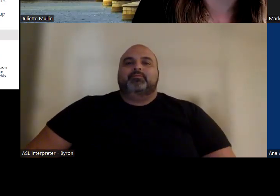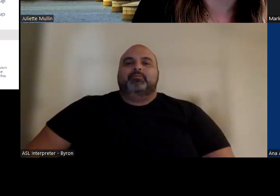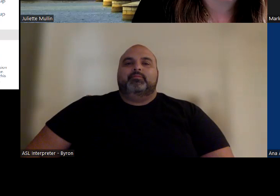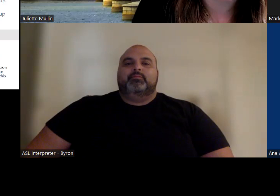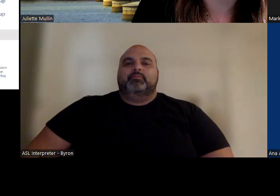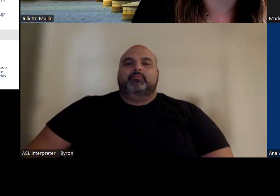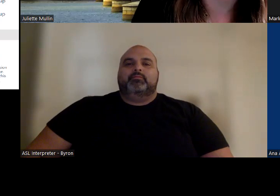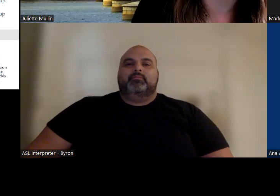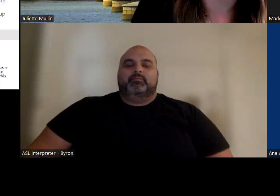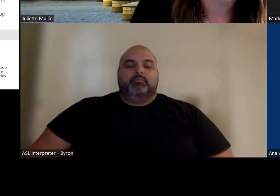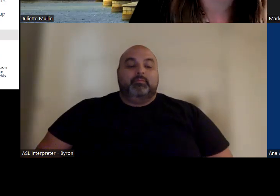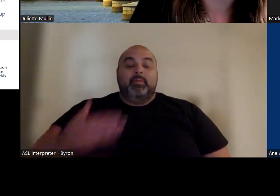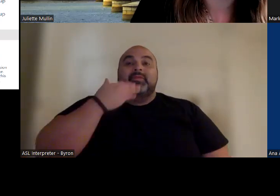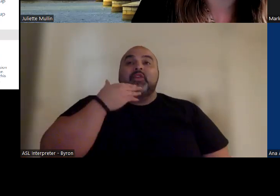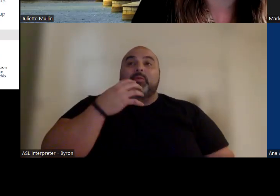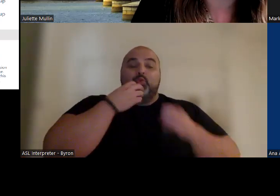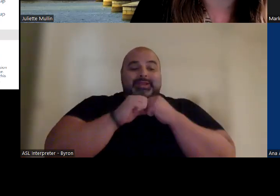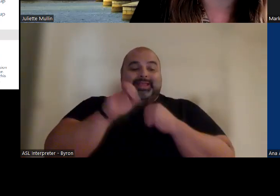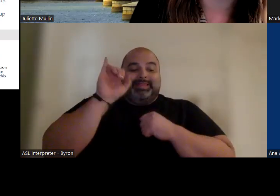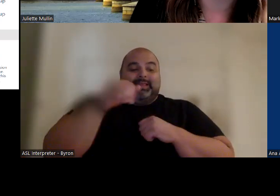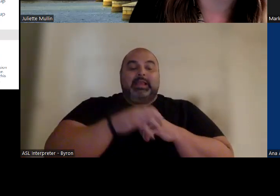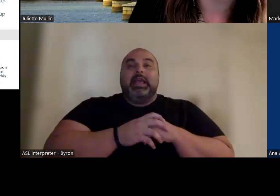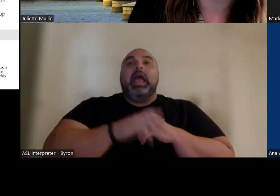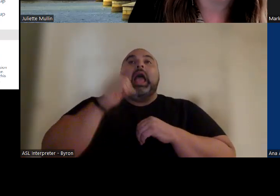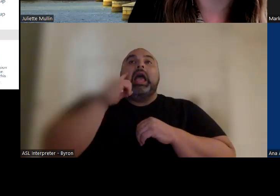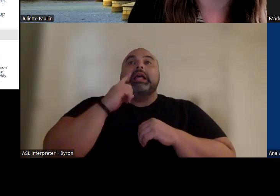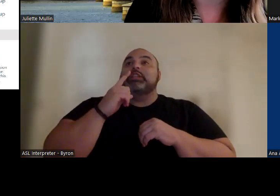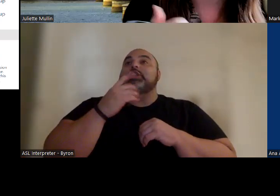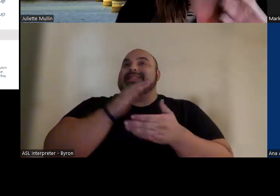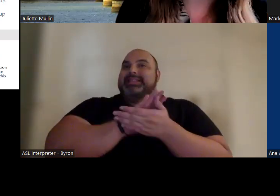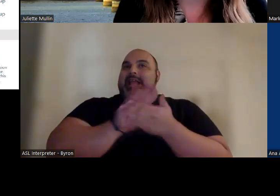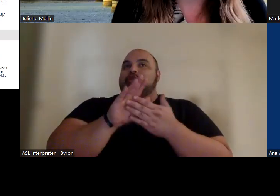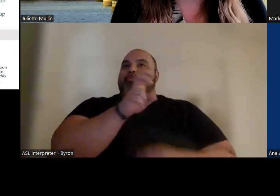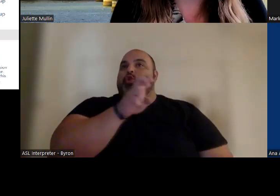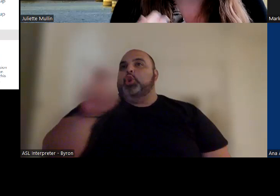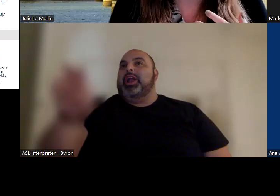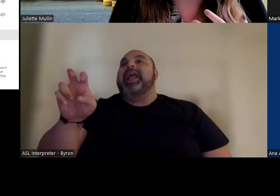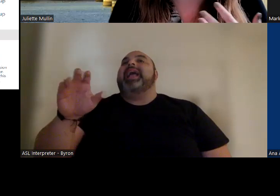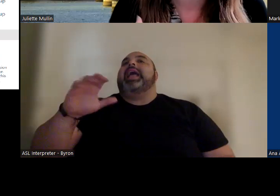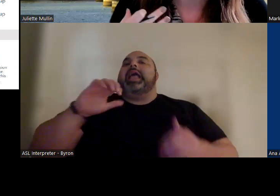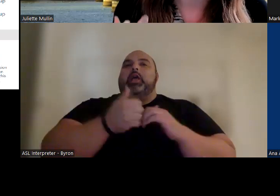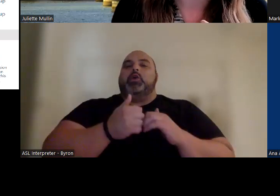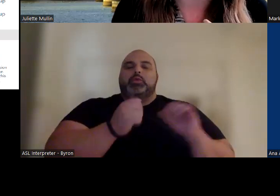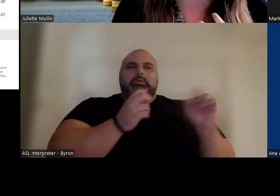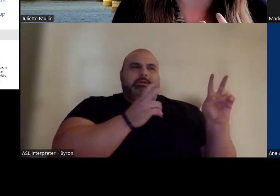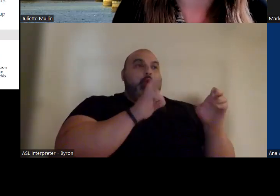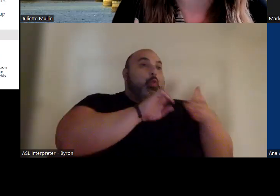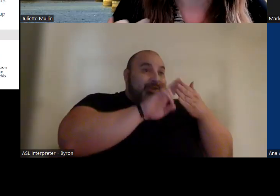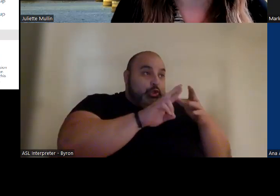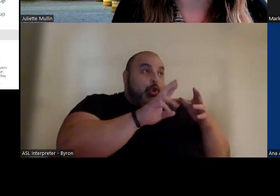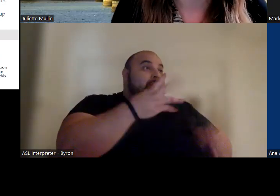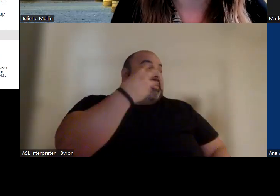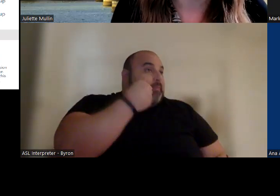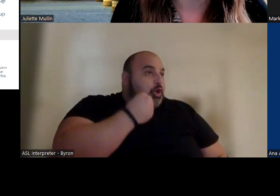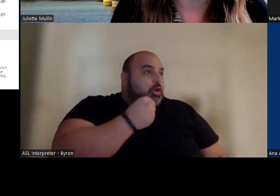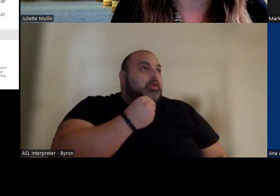Thank you. appreciate that. And I think it's a very nice transition about how do we take the research, the experience